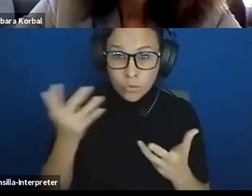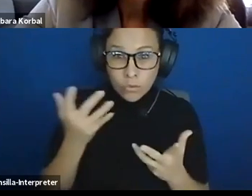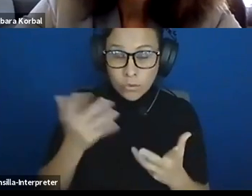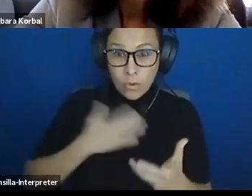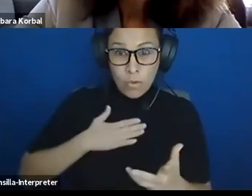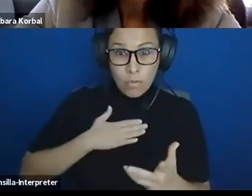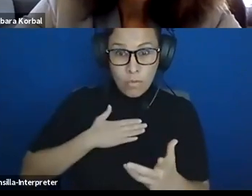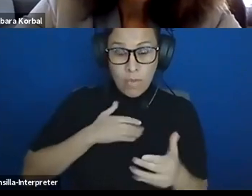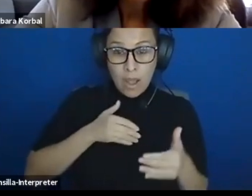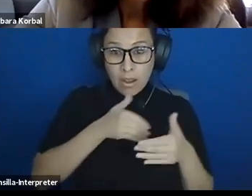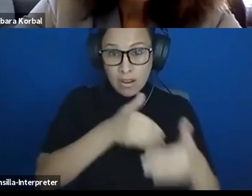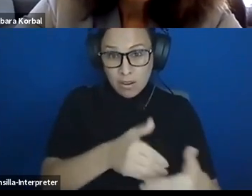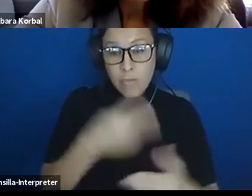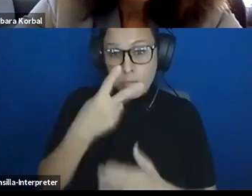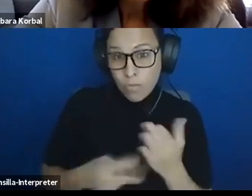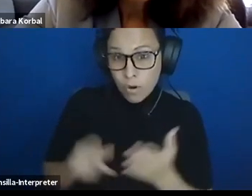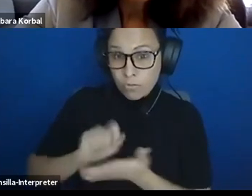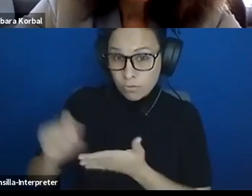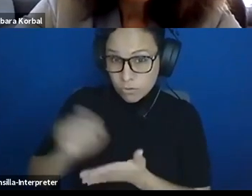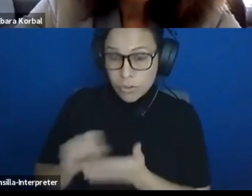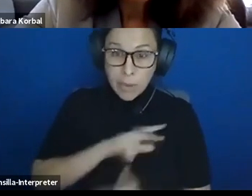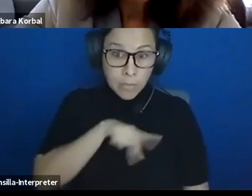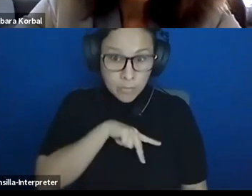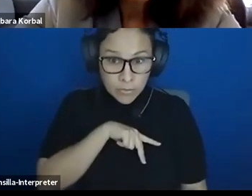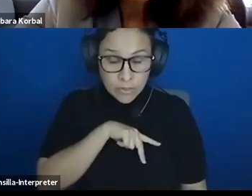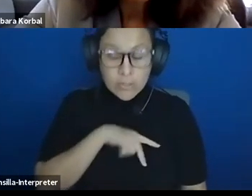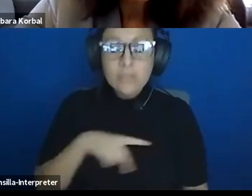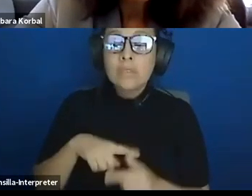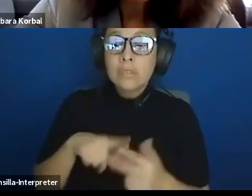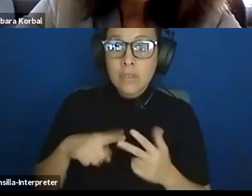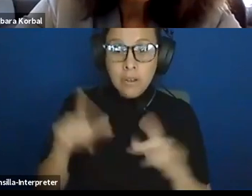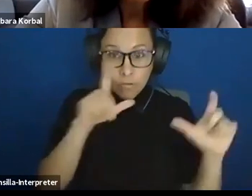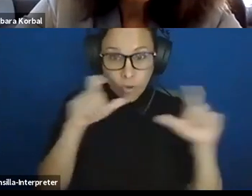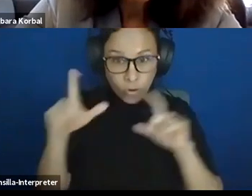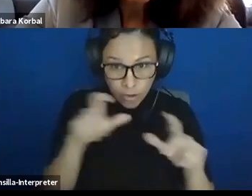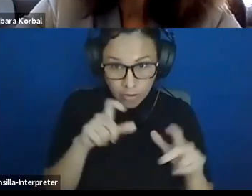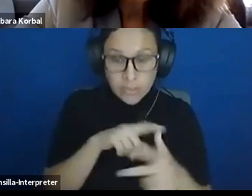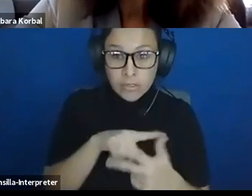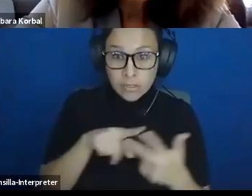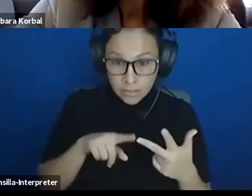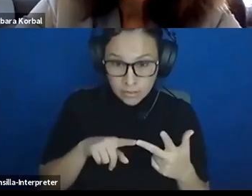my archives, both literary and personal and photographic, reside at the University of New